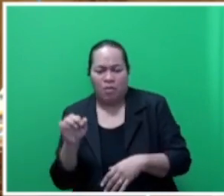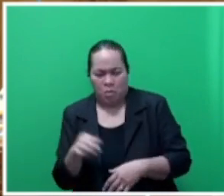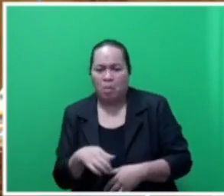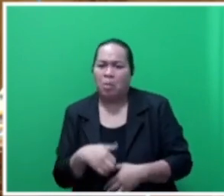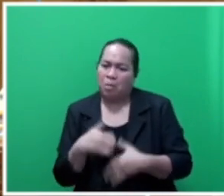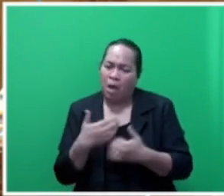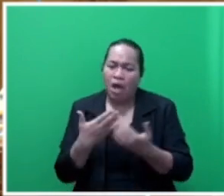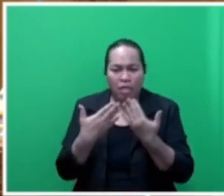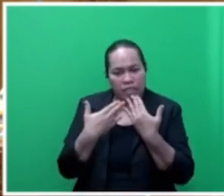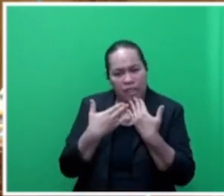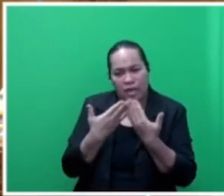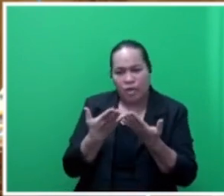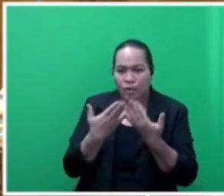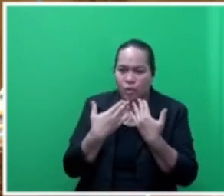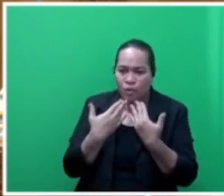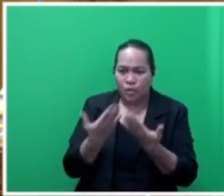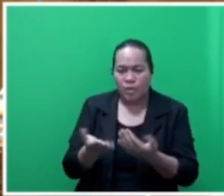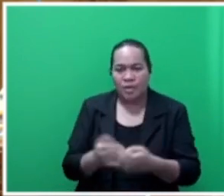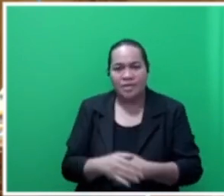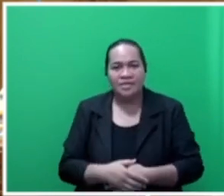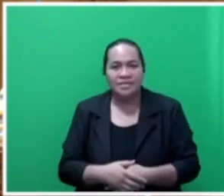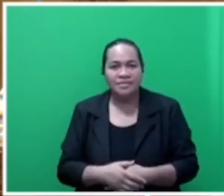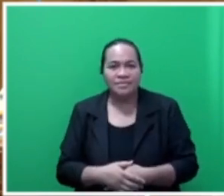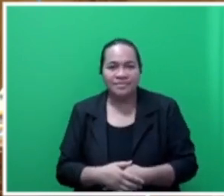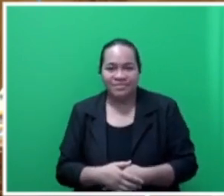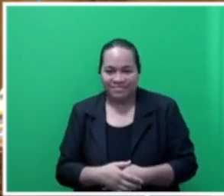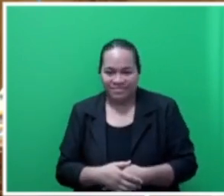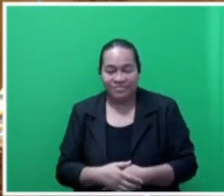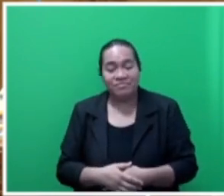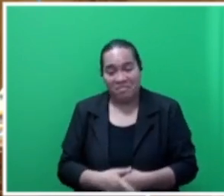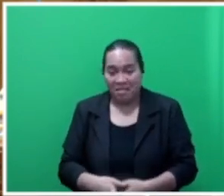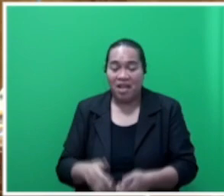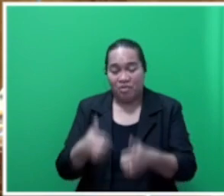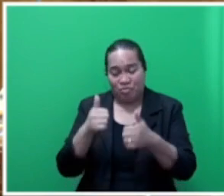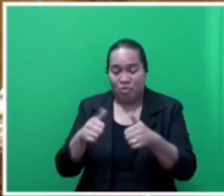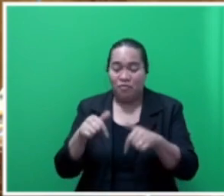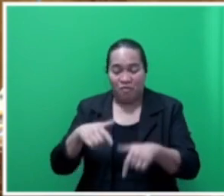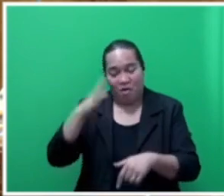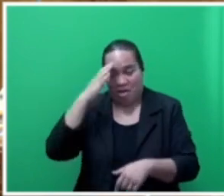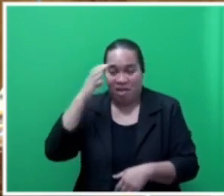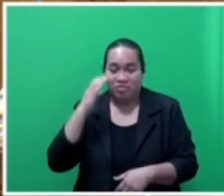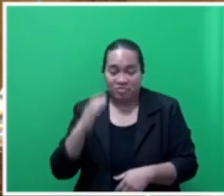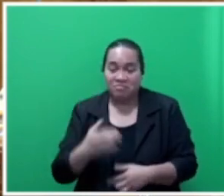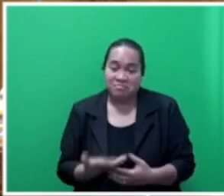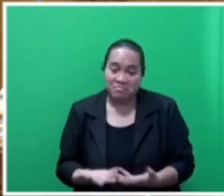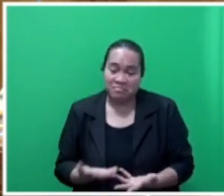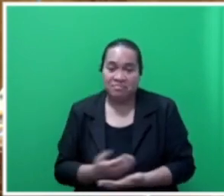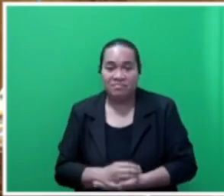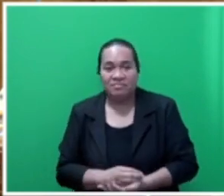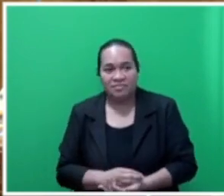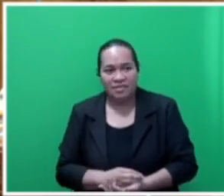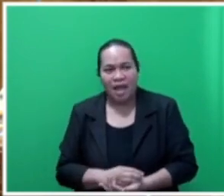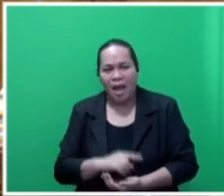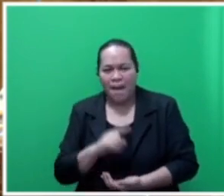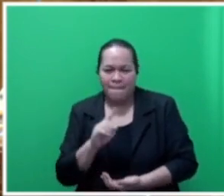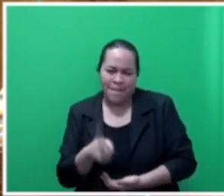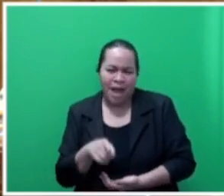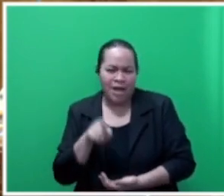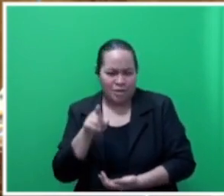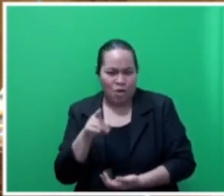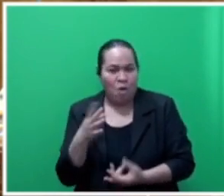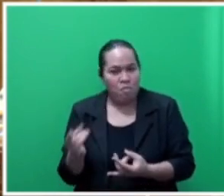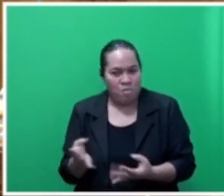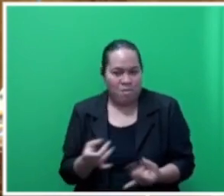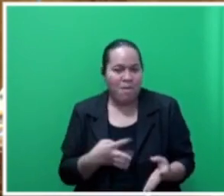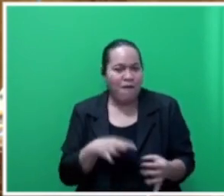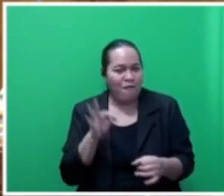We thank you. It's for the good of the country. but at the same time, you're preparing for